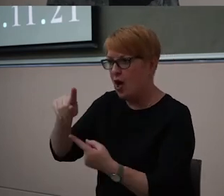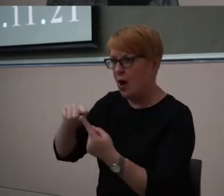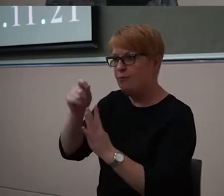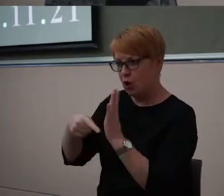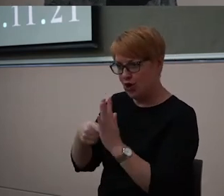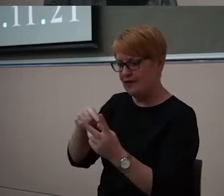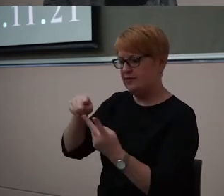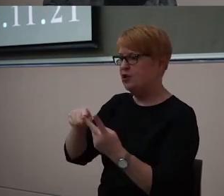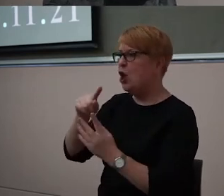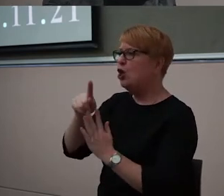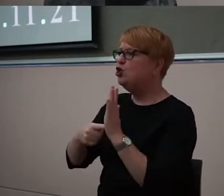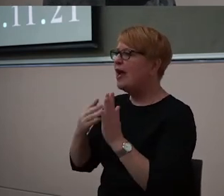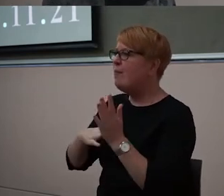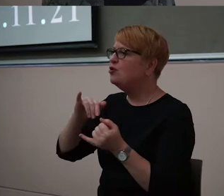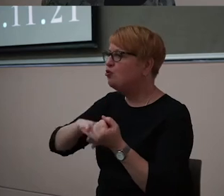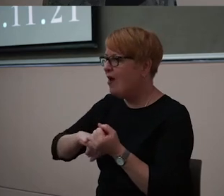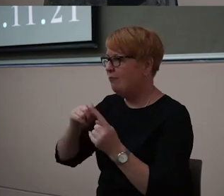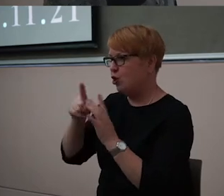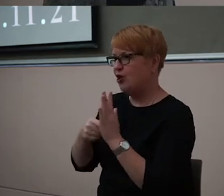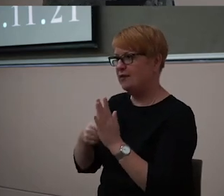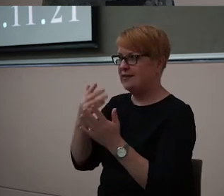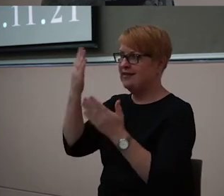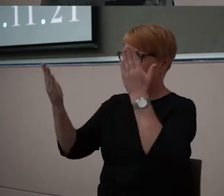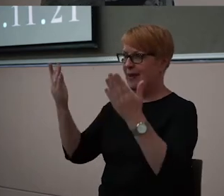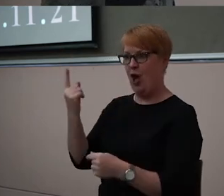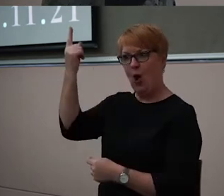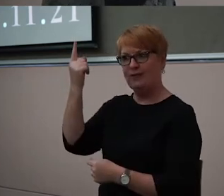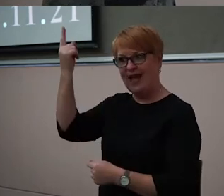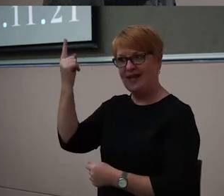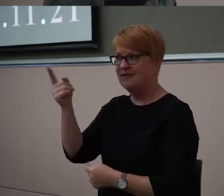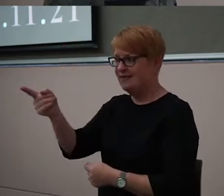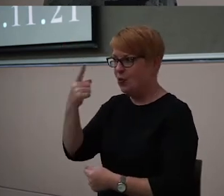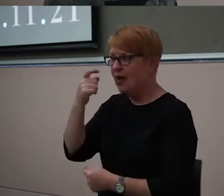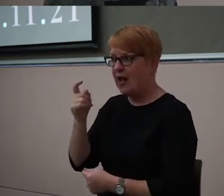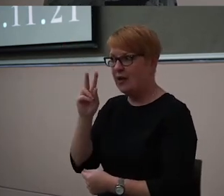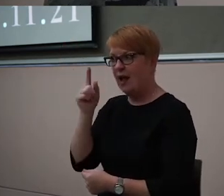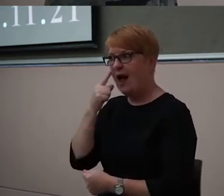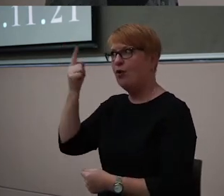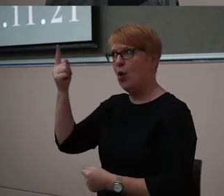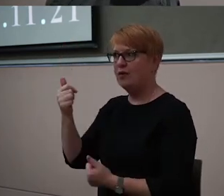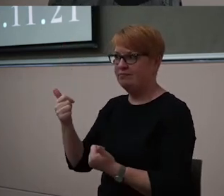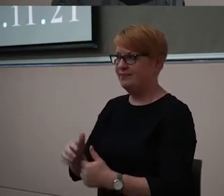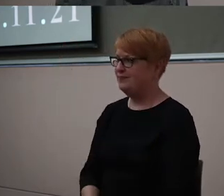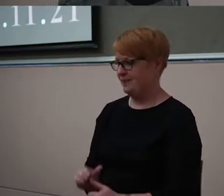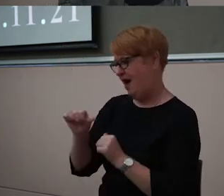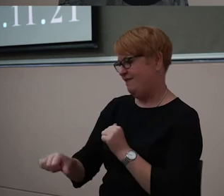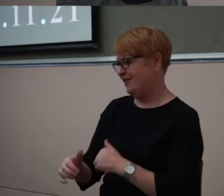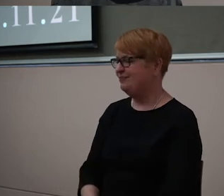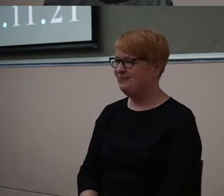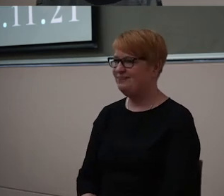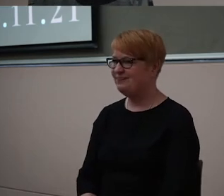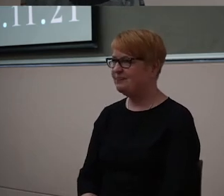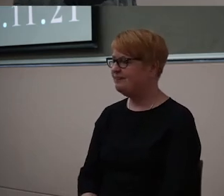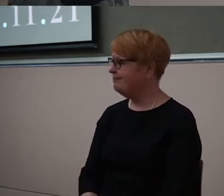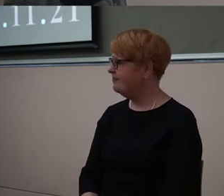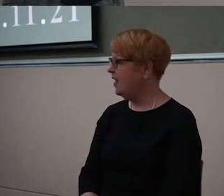Jade Montserrat project. They're both on display at the moment upstairs, so if you get a chance after the talk, please do go and have a look at them. So thank you so much